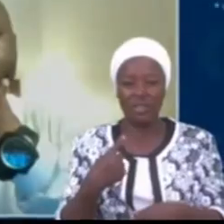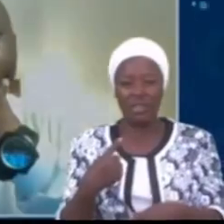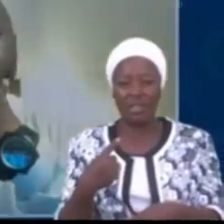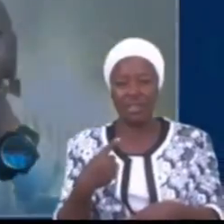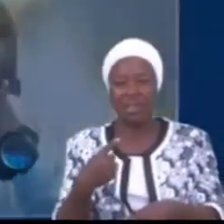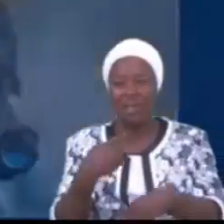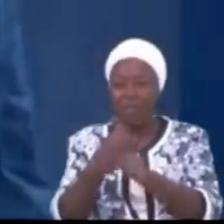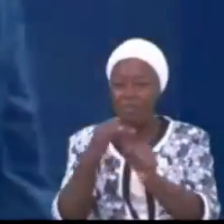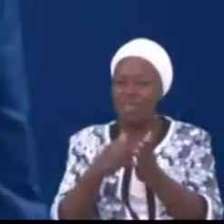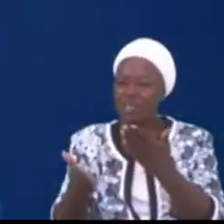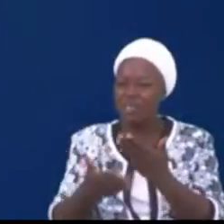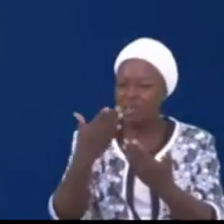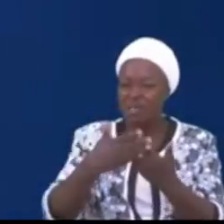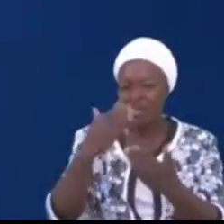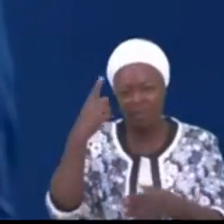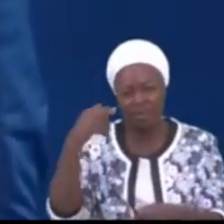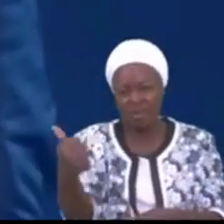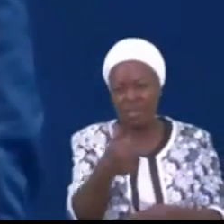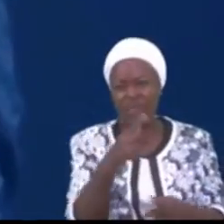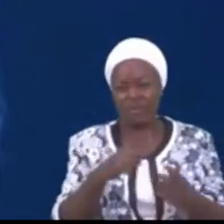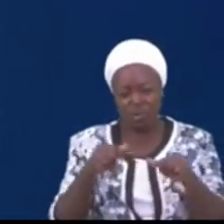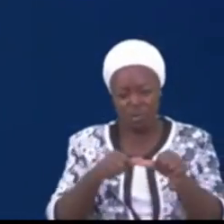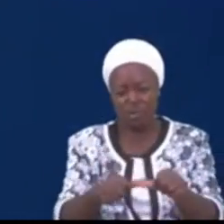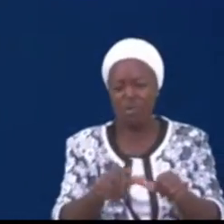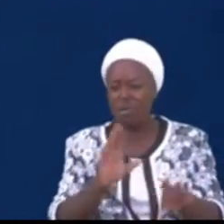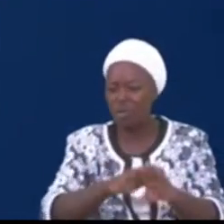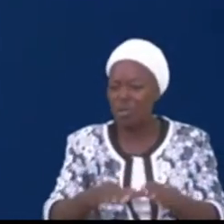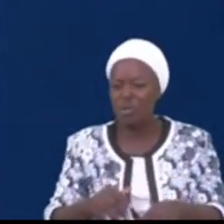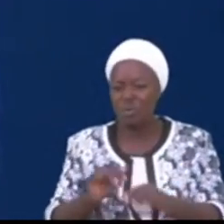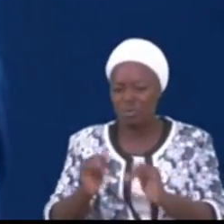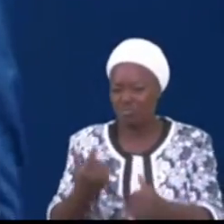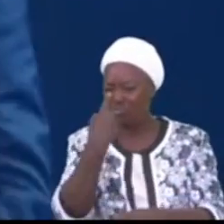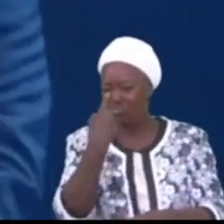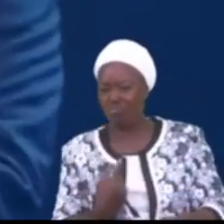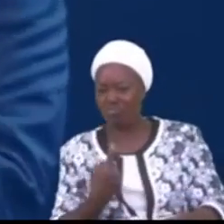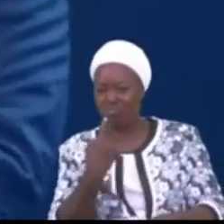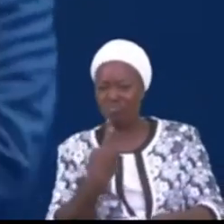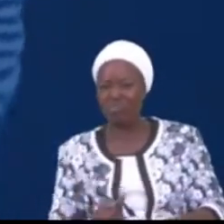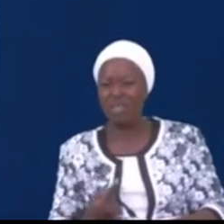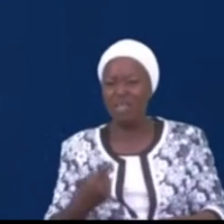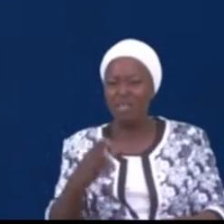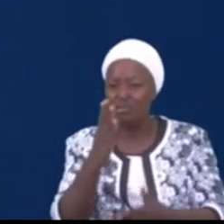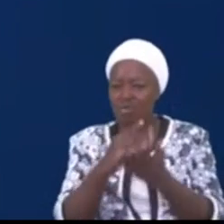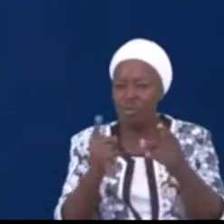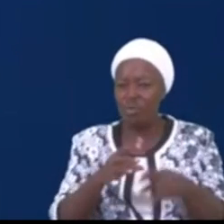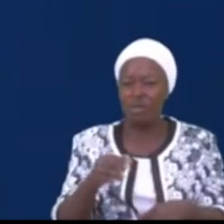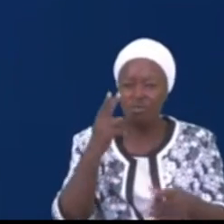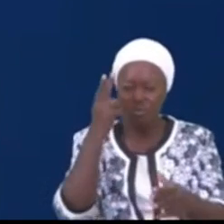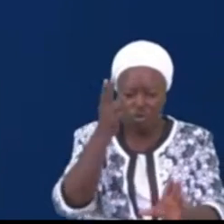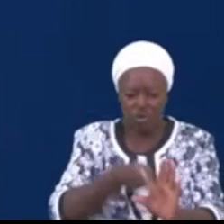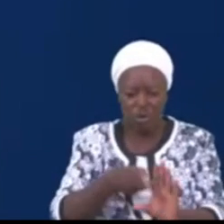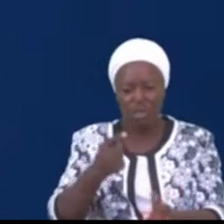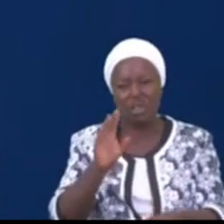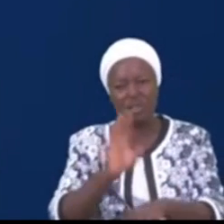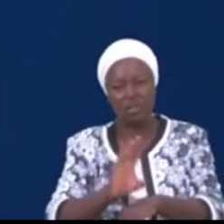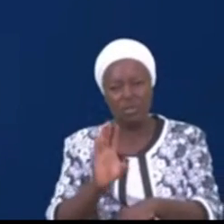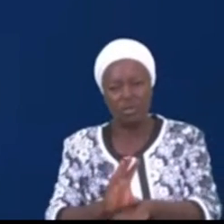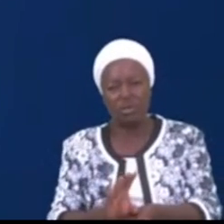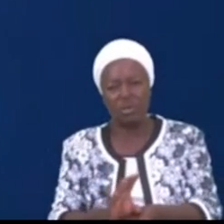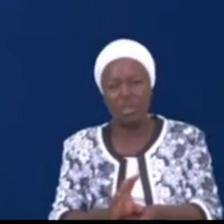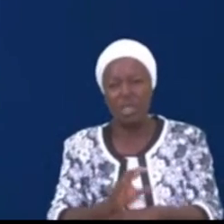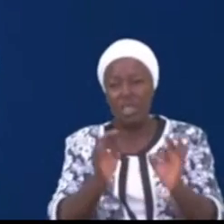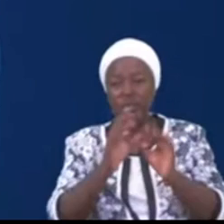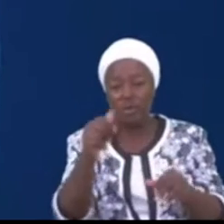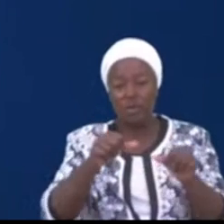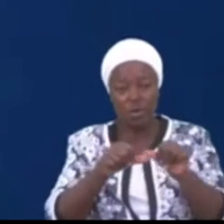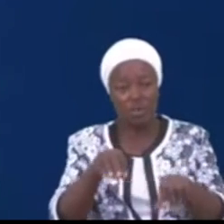it easy for yourself to continue. Don't stay in isolation somewhere. Join the church. If ye continue